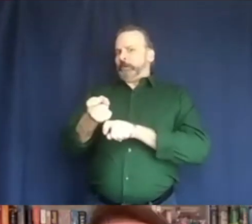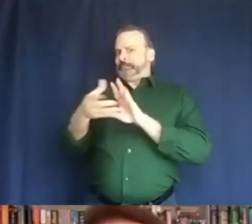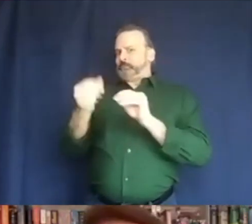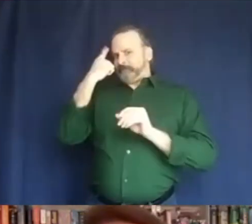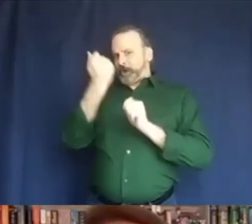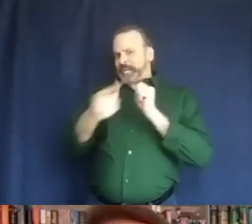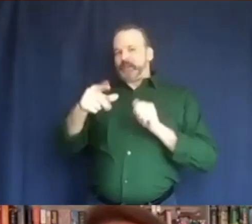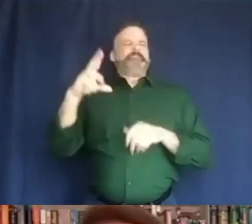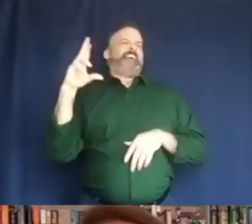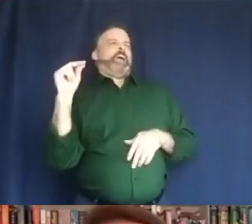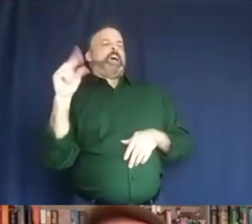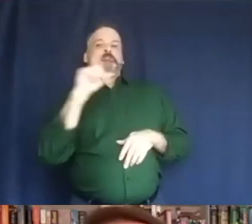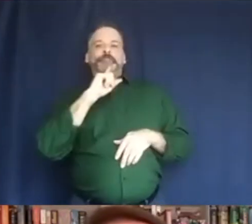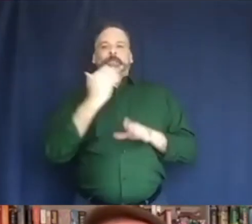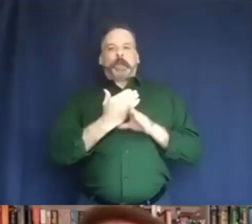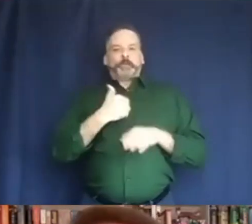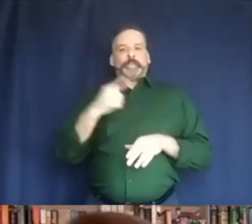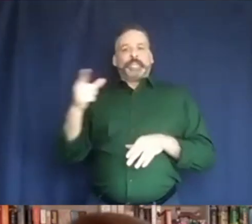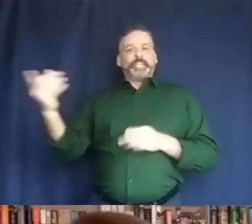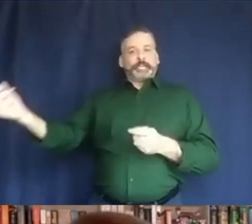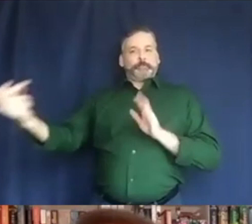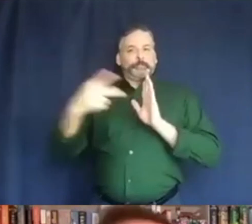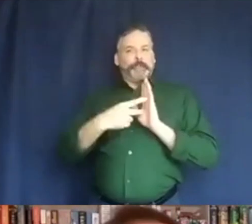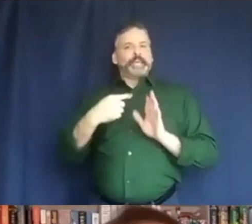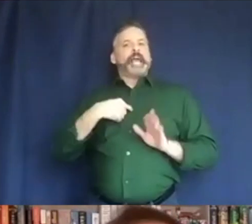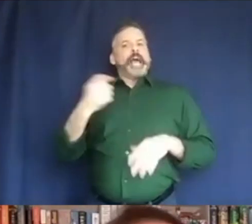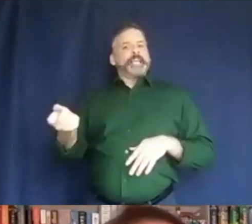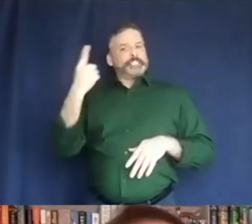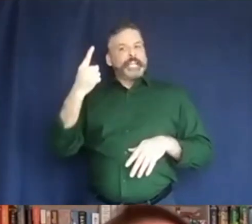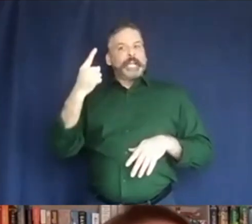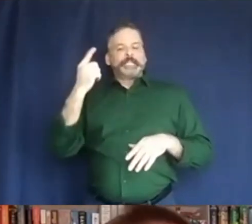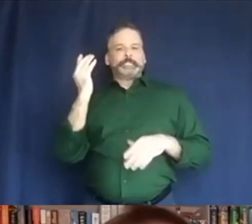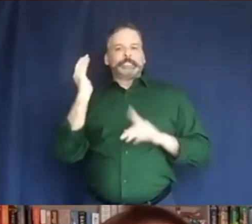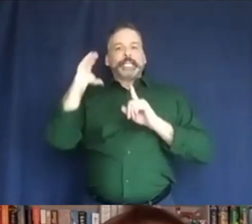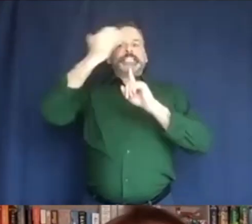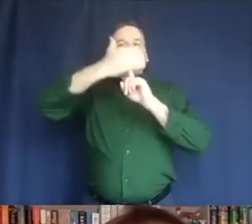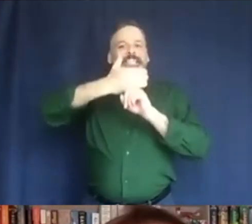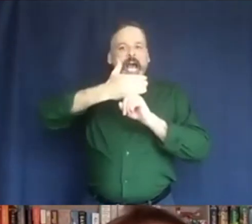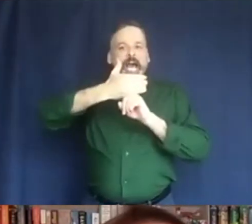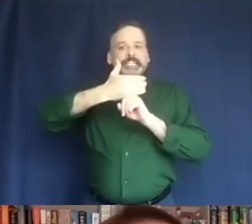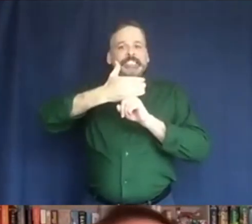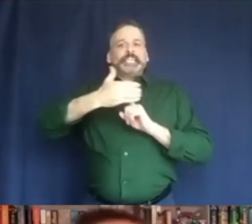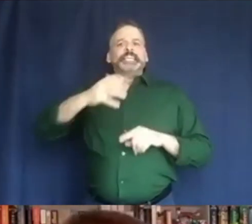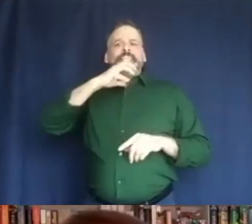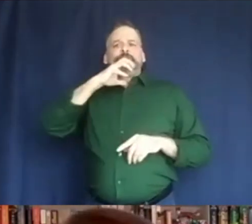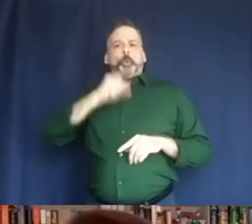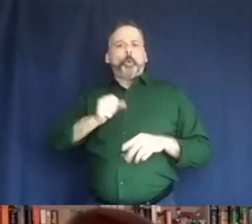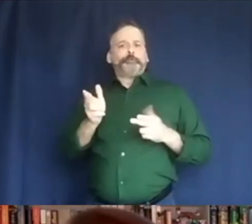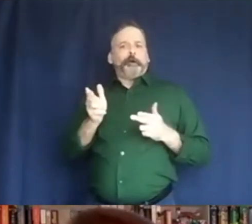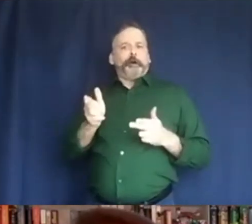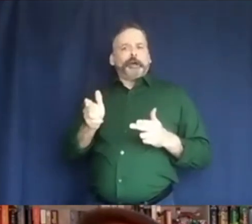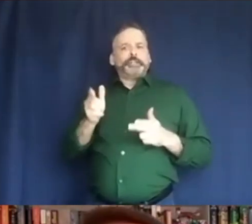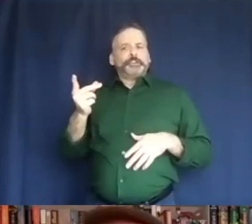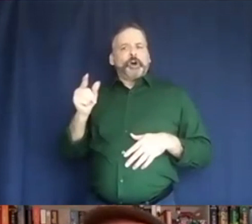But it really bothered me that when he comes back, and I get that he's in a disguise and everything, and his old hunting dog, Argos, is